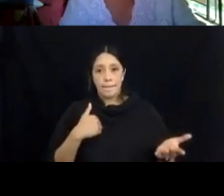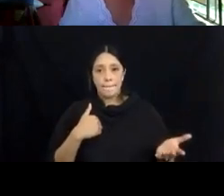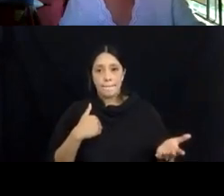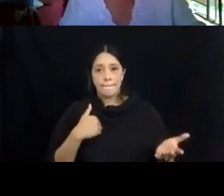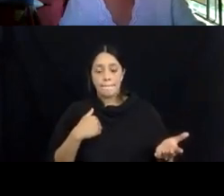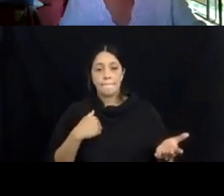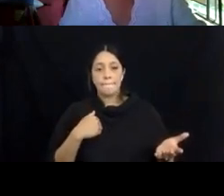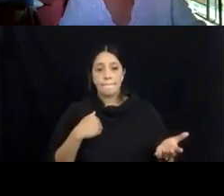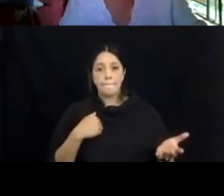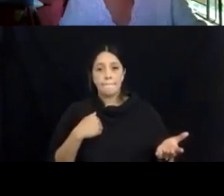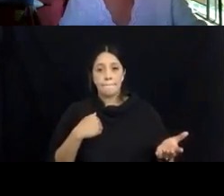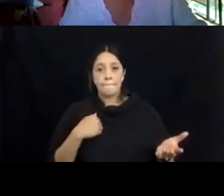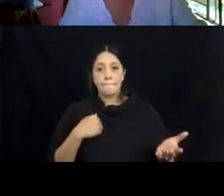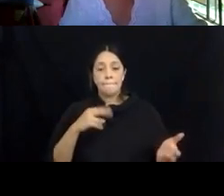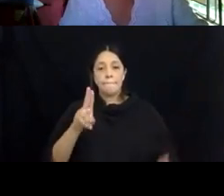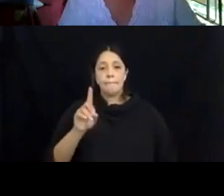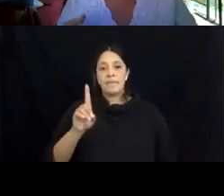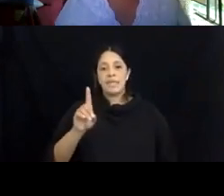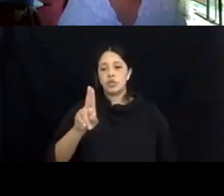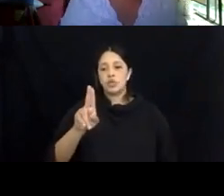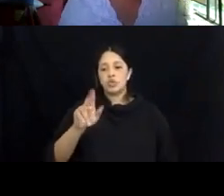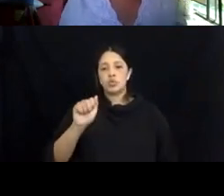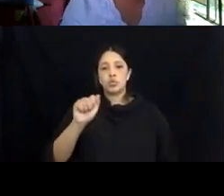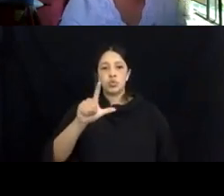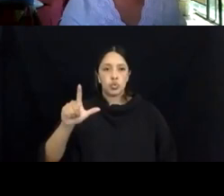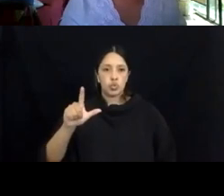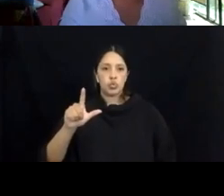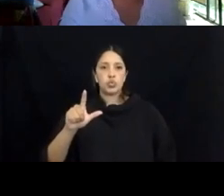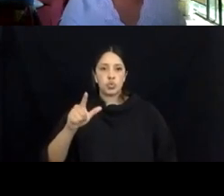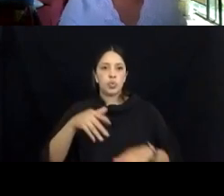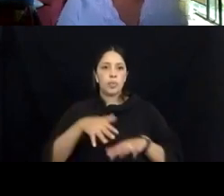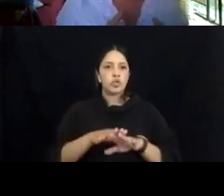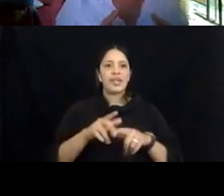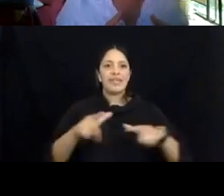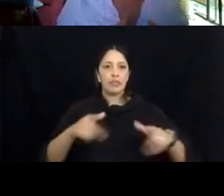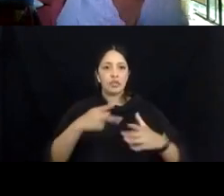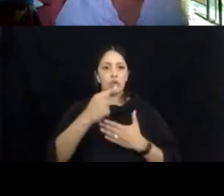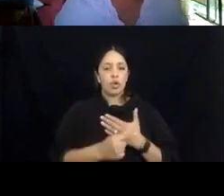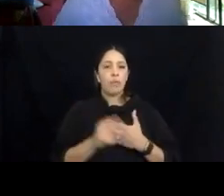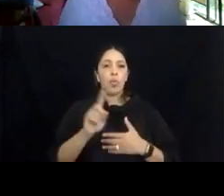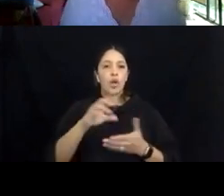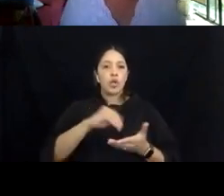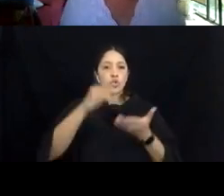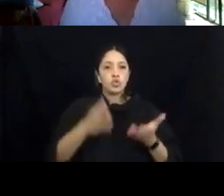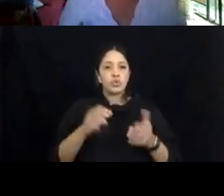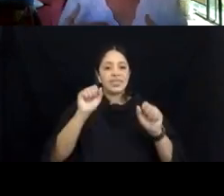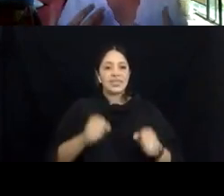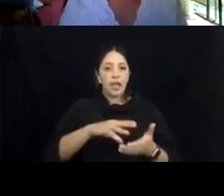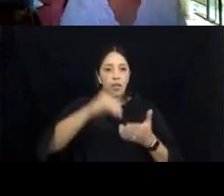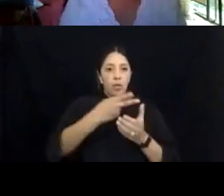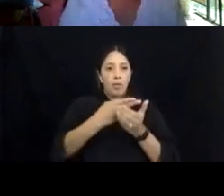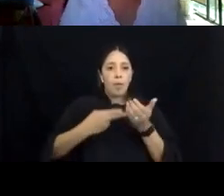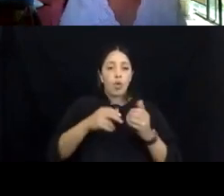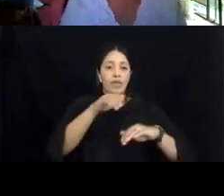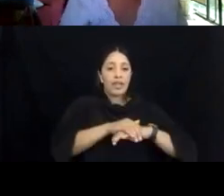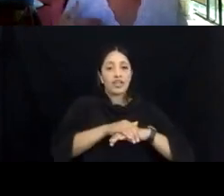immersion language program where students can learn in Spanish from kindergarten all the way through high school, that's a step